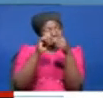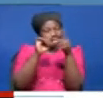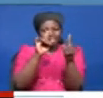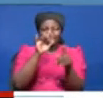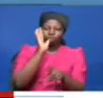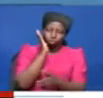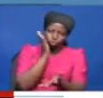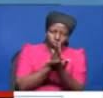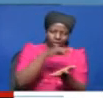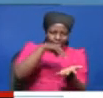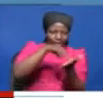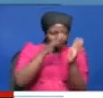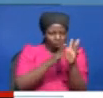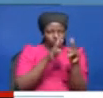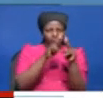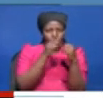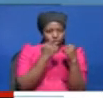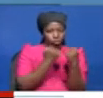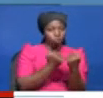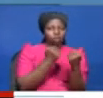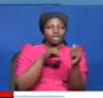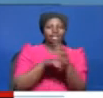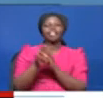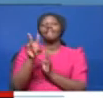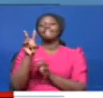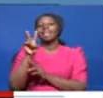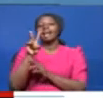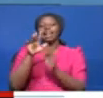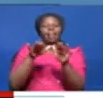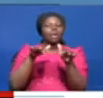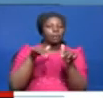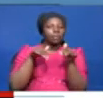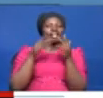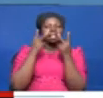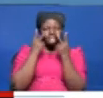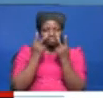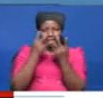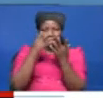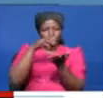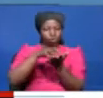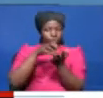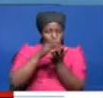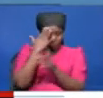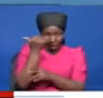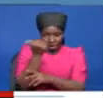Mm-hmm. So in Vihiga is a wait and see, is a wait and see scenario, because anyone can